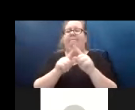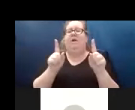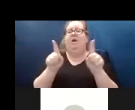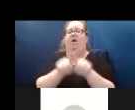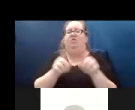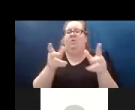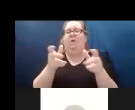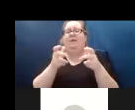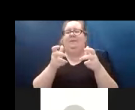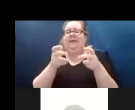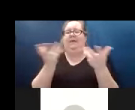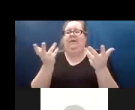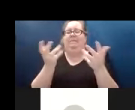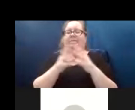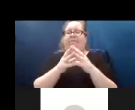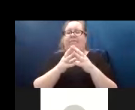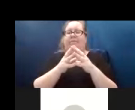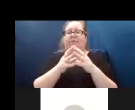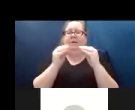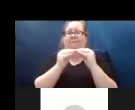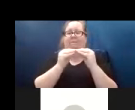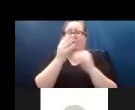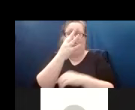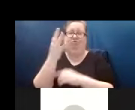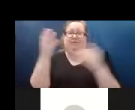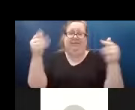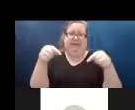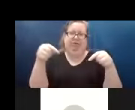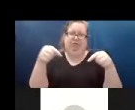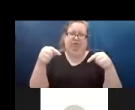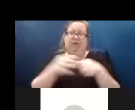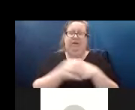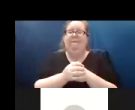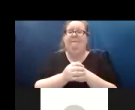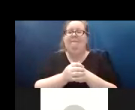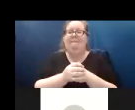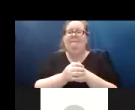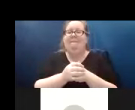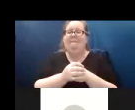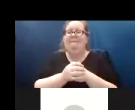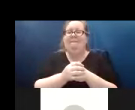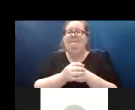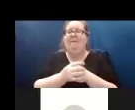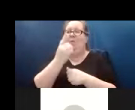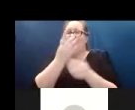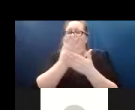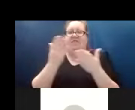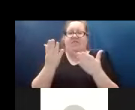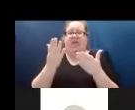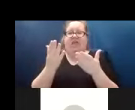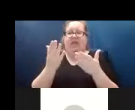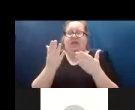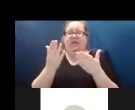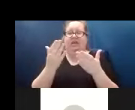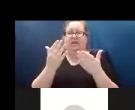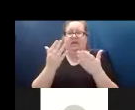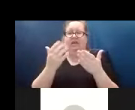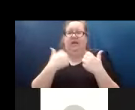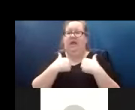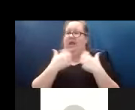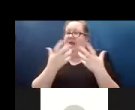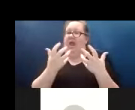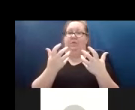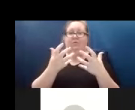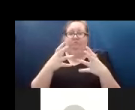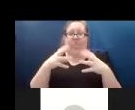want to put more trees here. And the one thing I would take any amount of